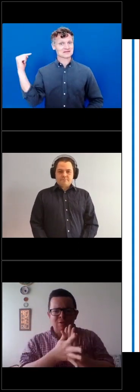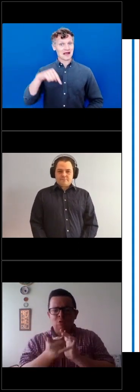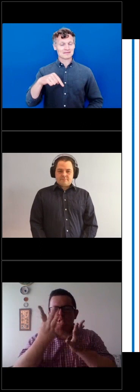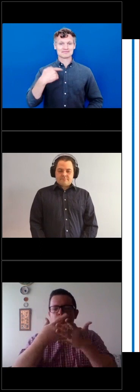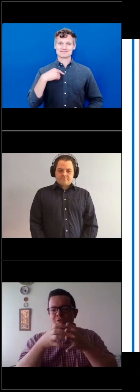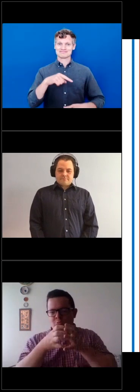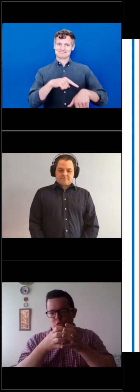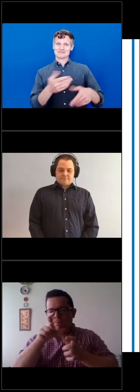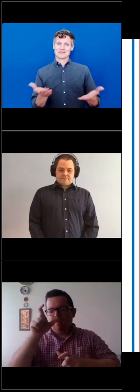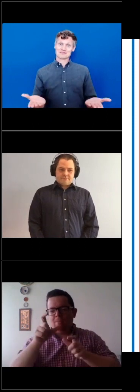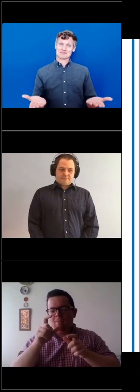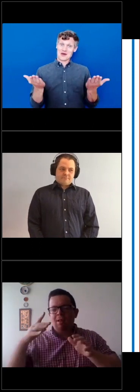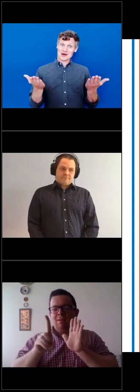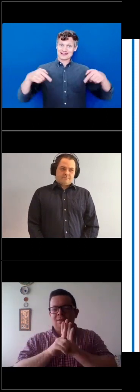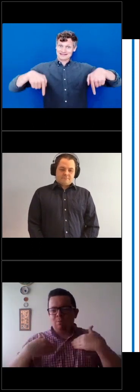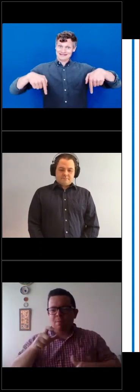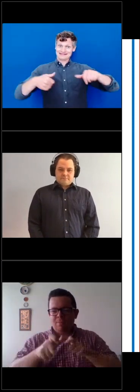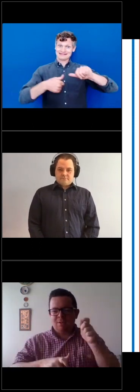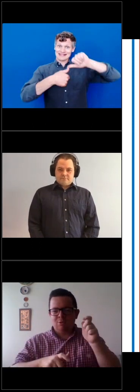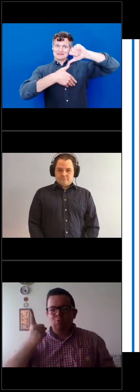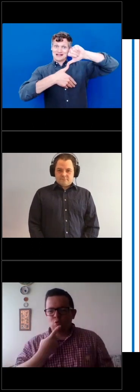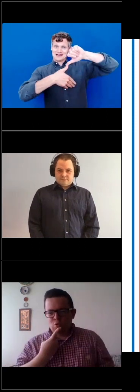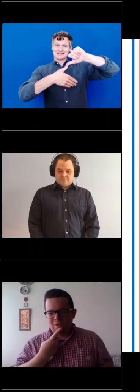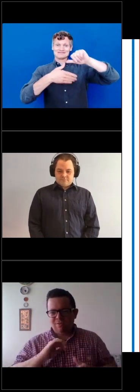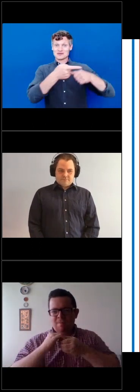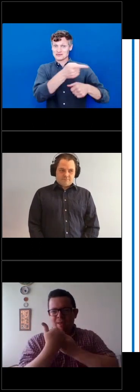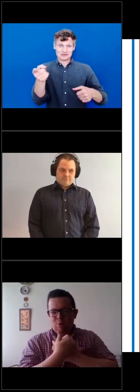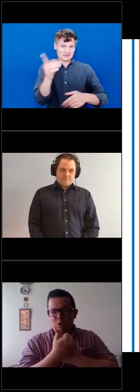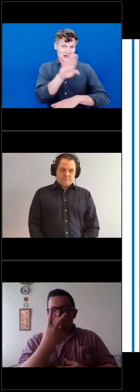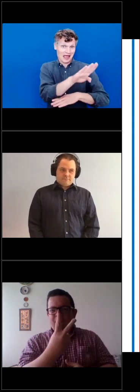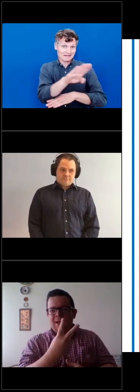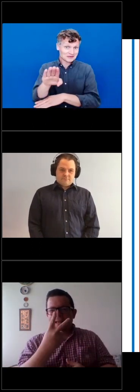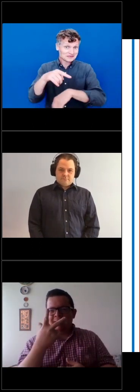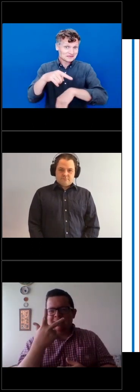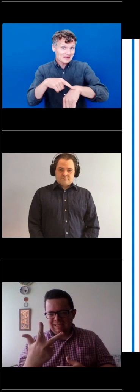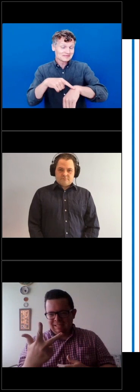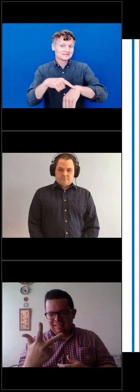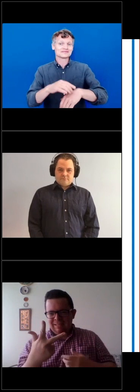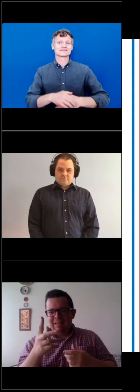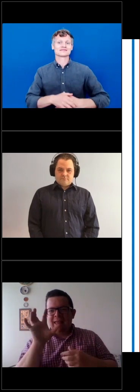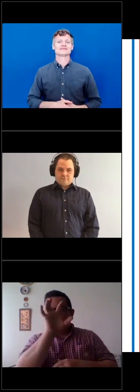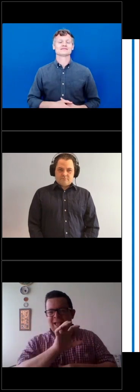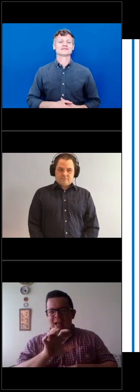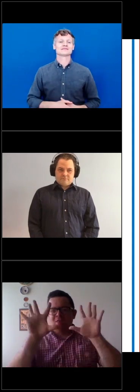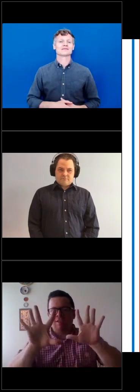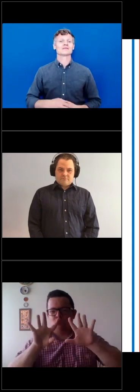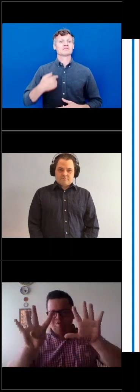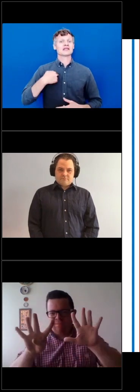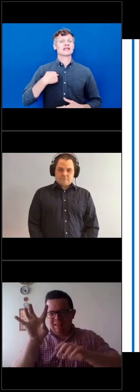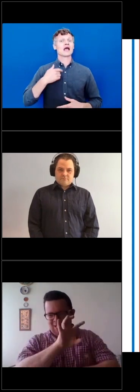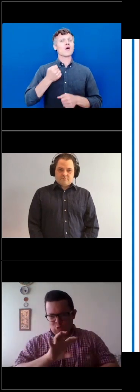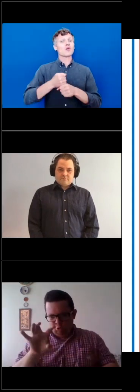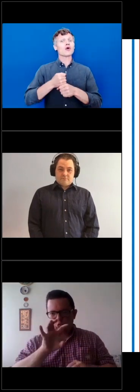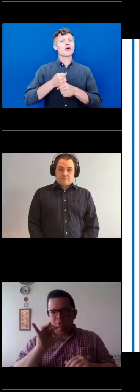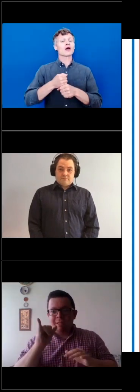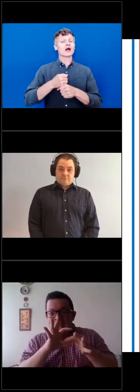Latin America. I'm from Consorven, it's the National Federation of Deaf People here in Venezuela.